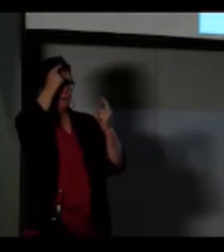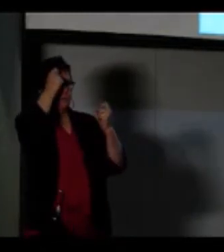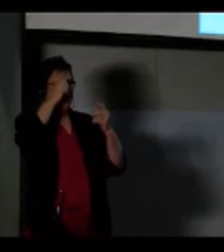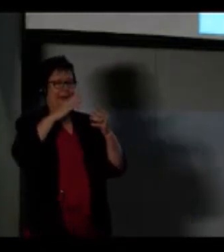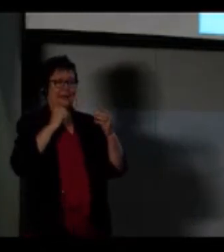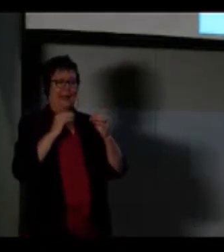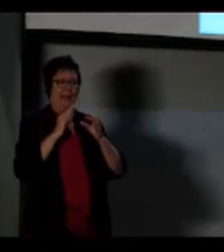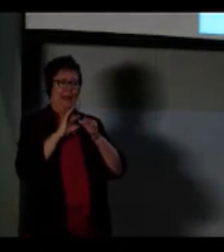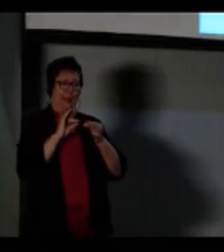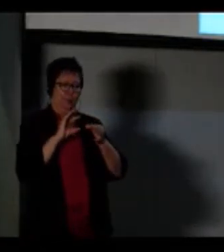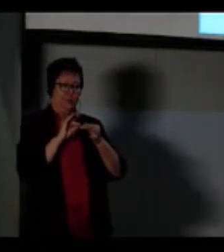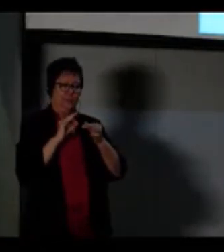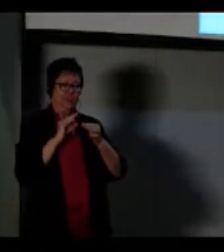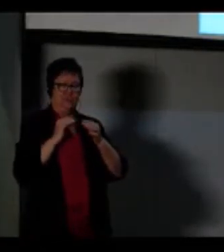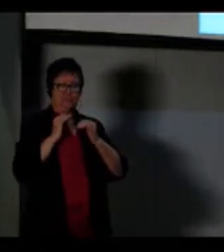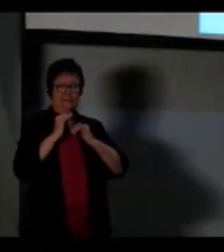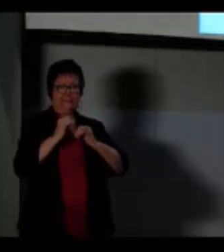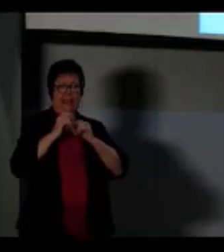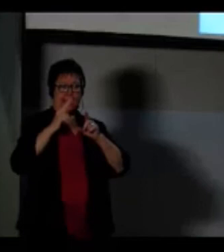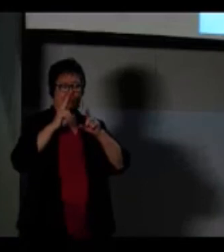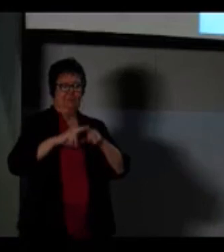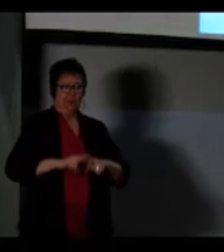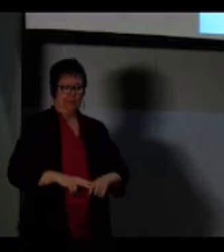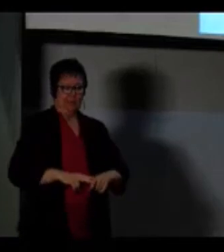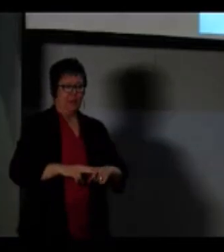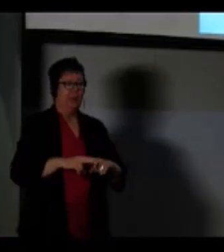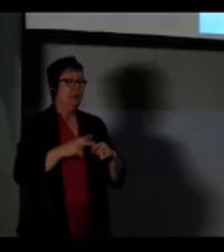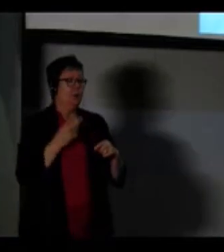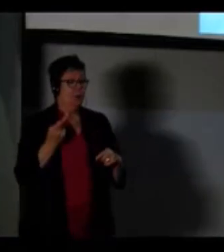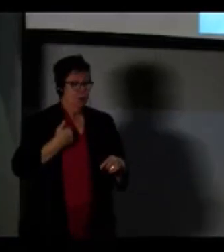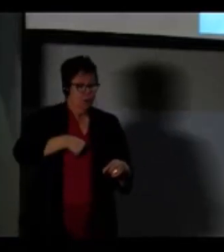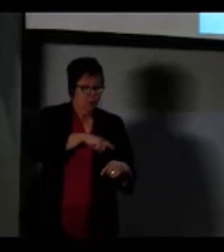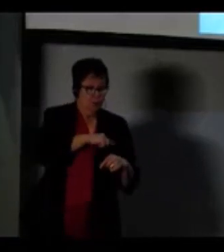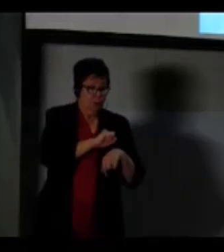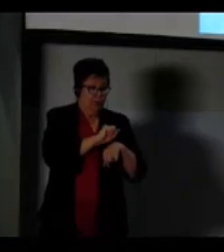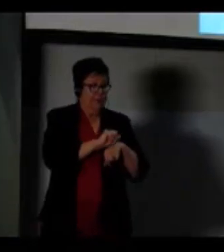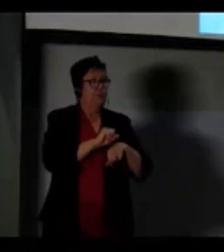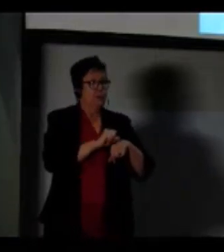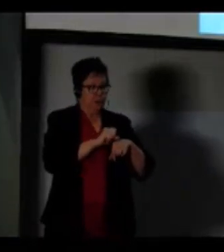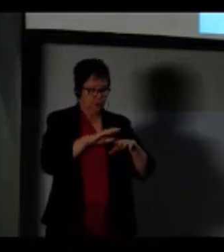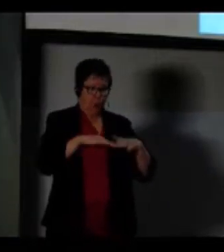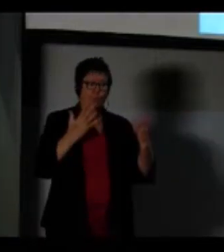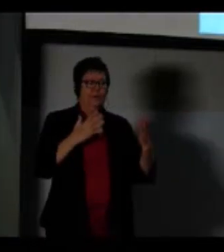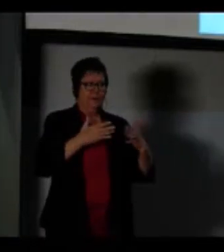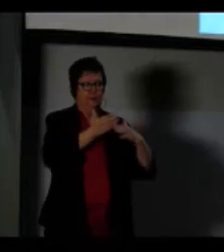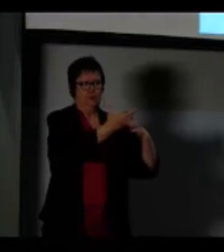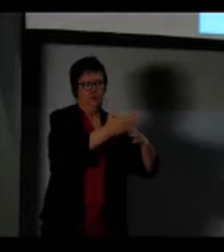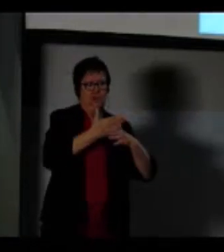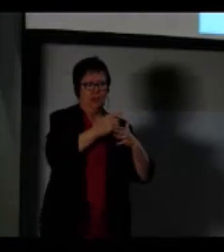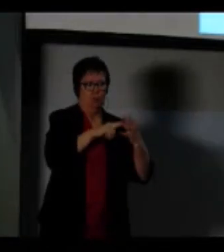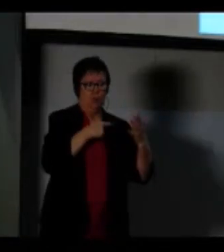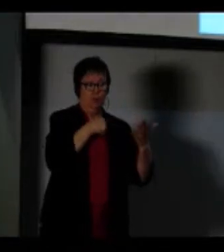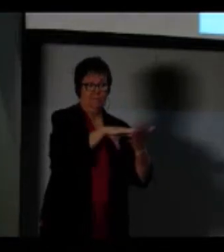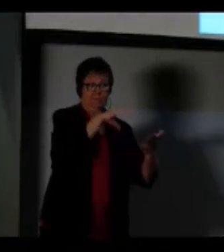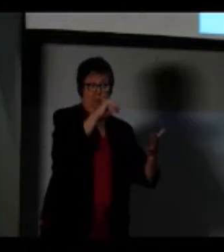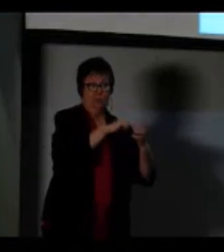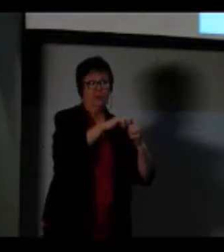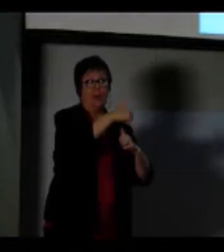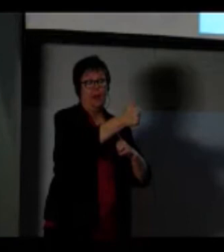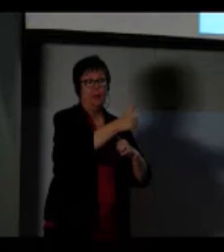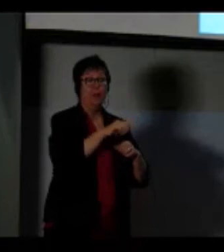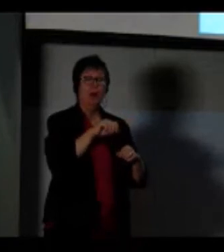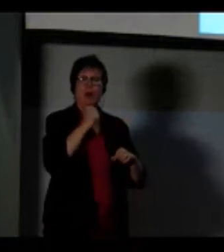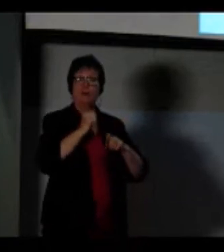language. We've also worked openly to share what we've learned with others as we move forward. We've had several observers